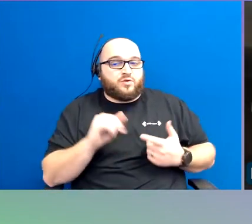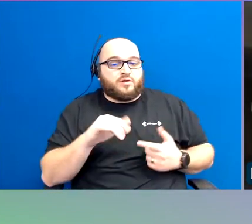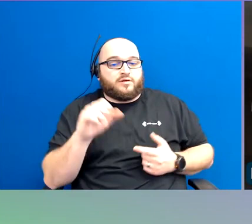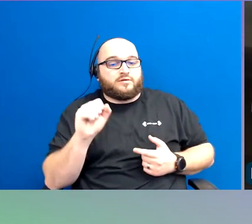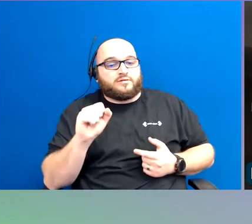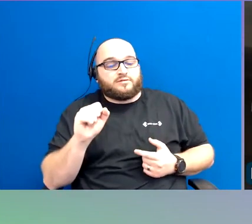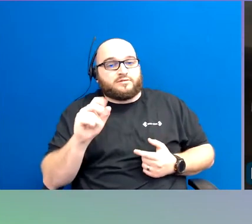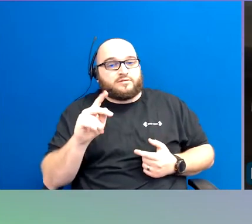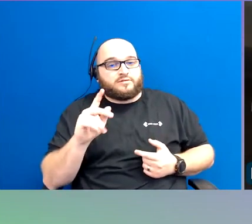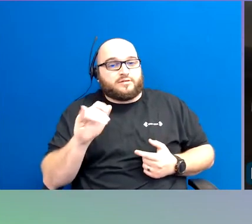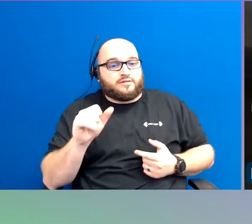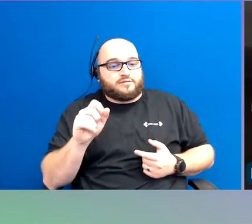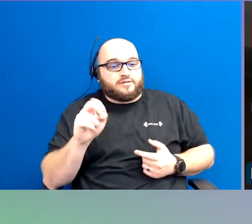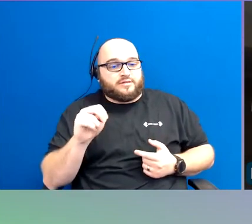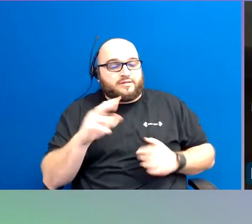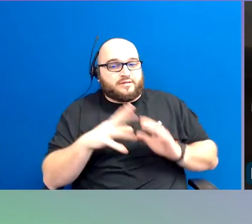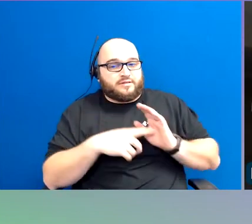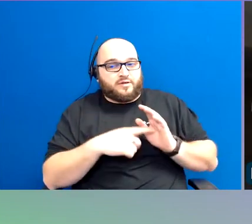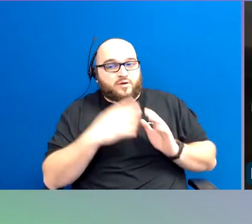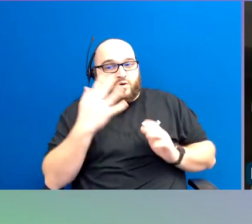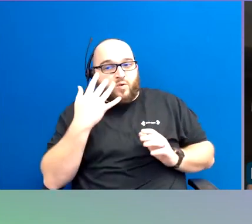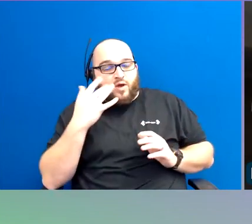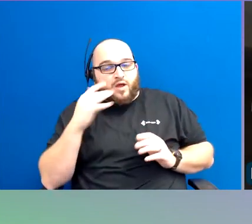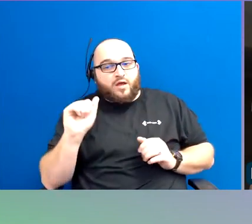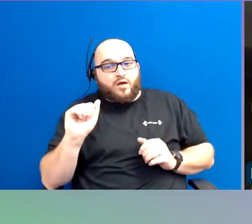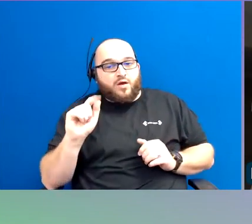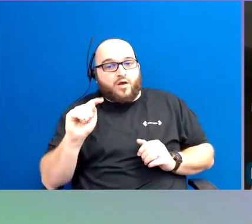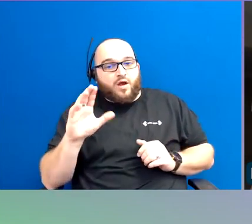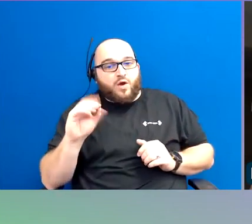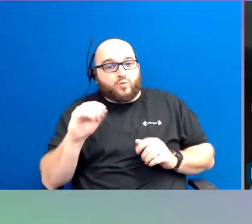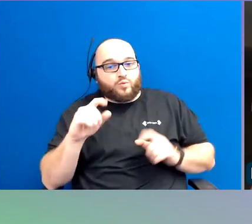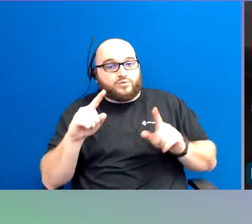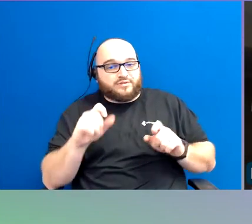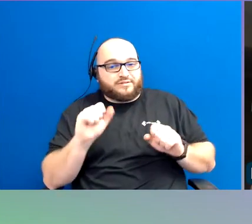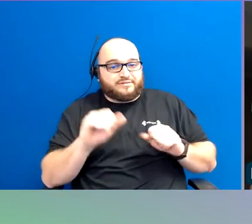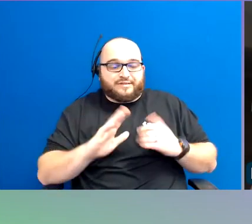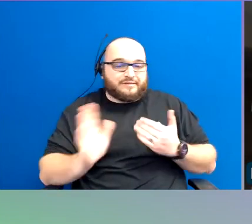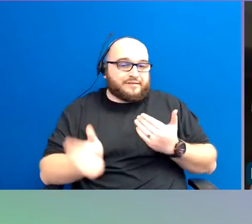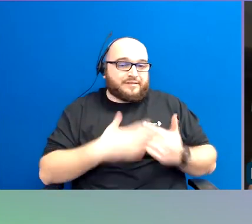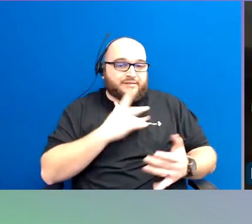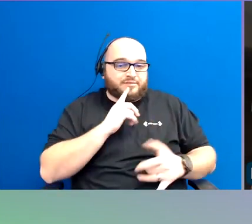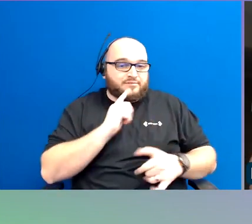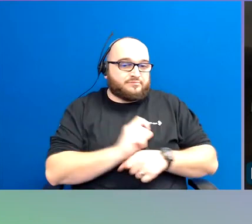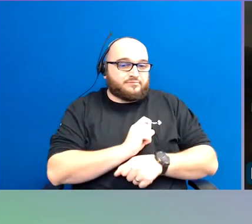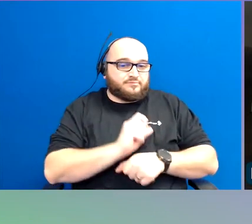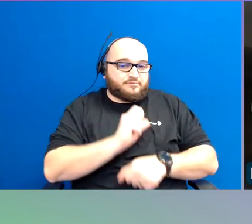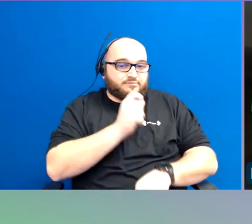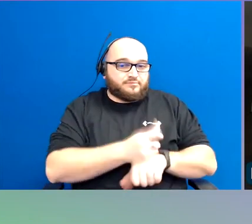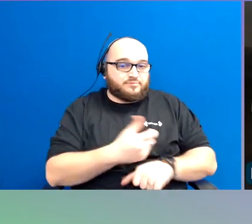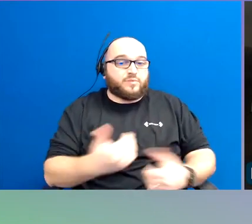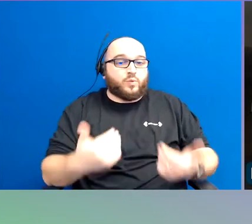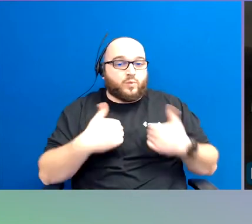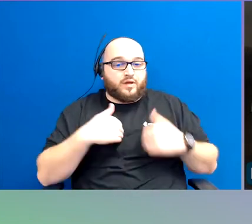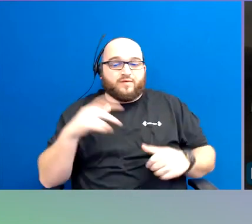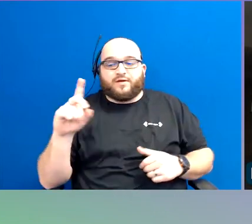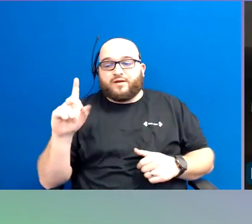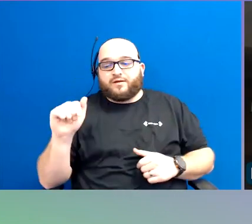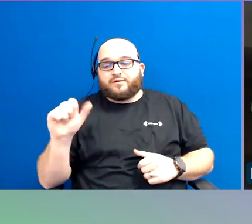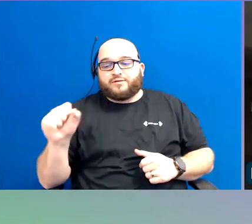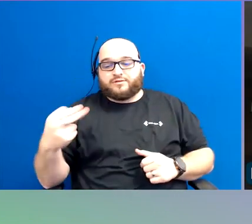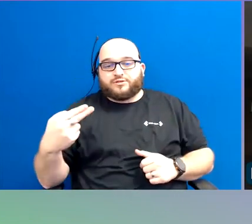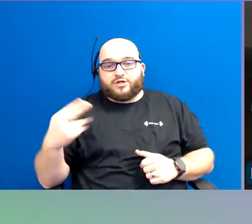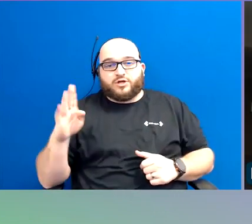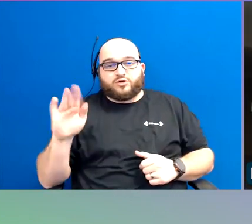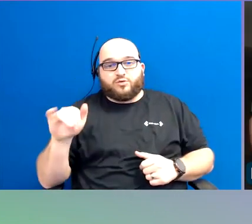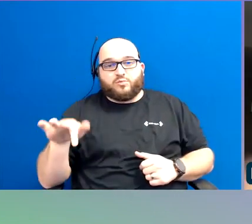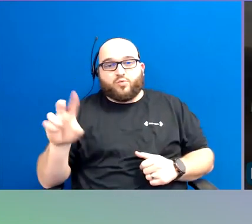example, because automated tests can be pretty easy to set up and have dashboards. So I think this is a good starting